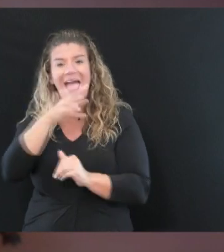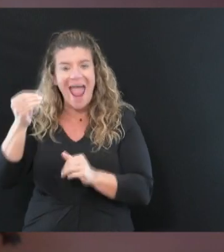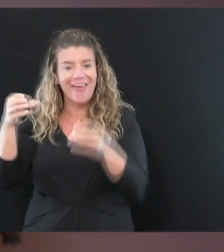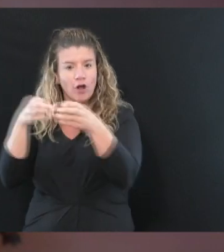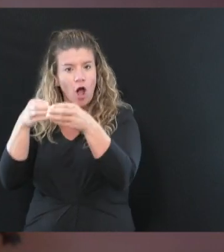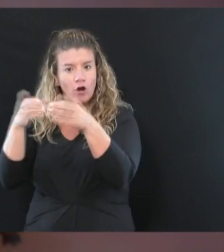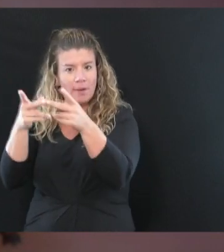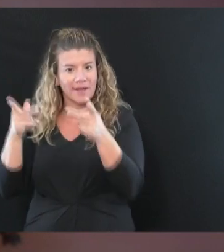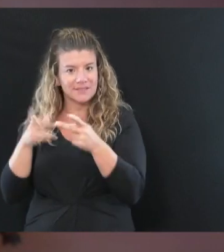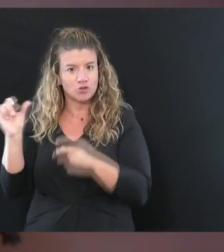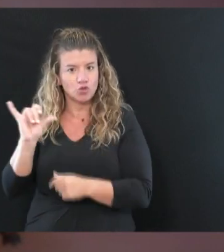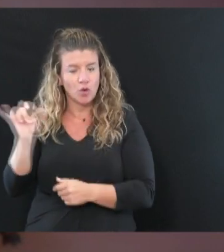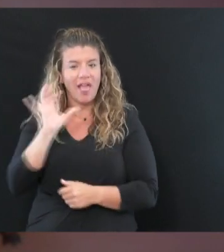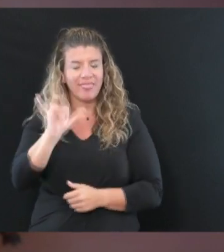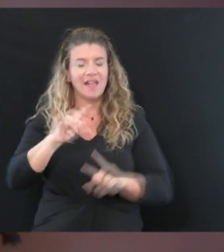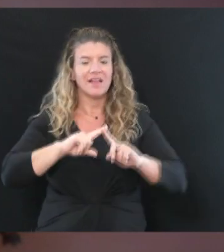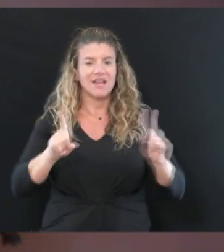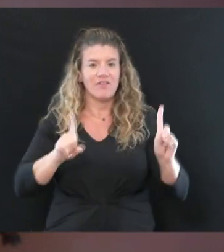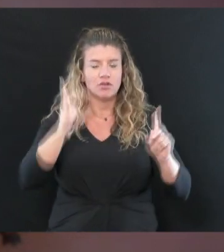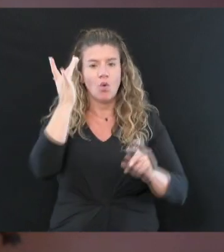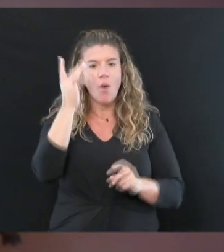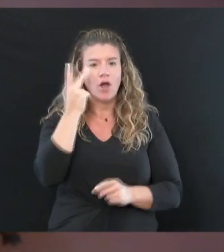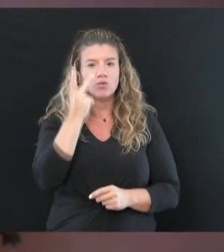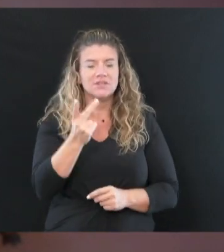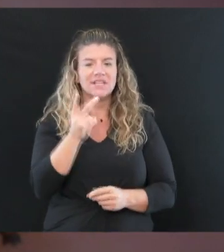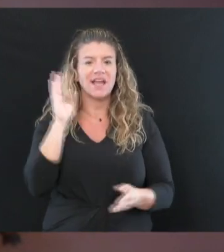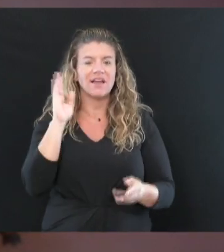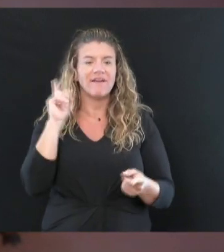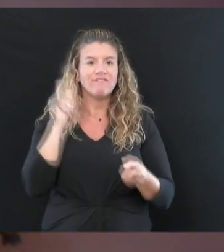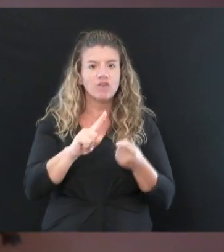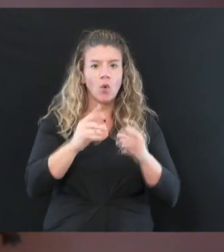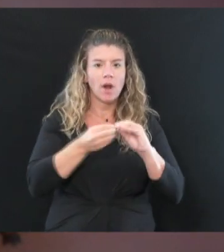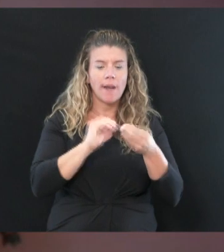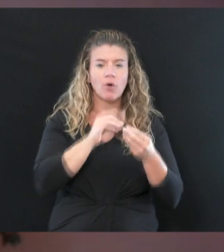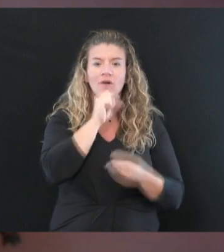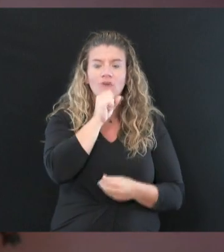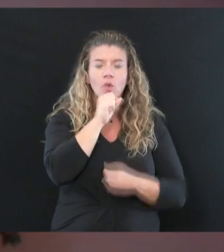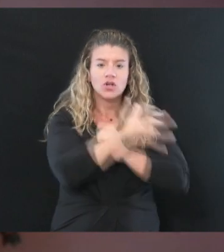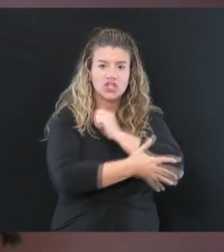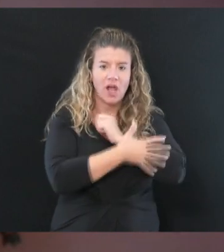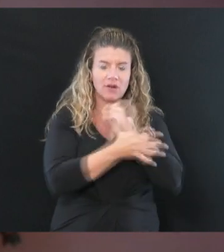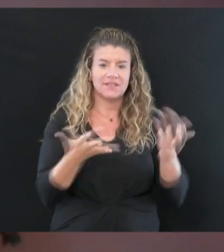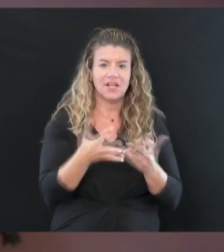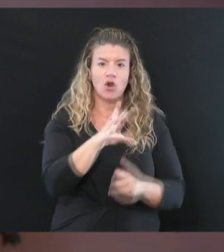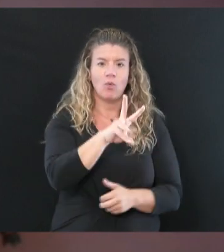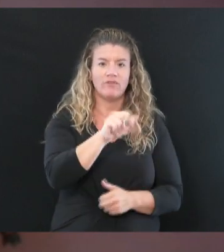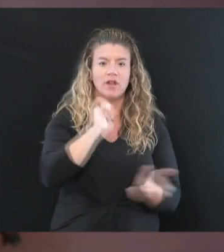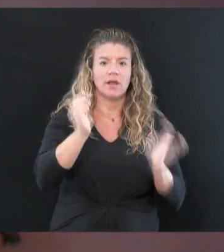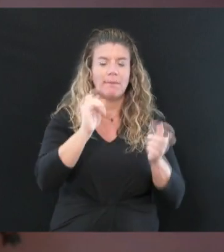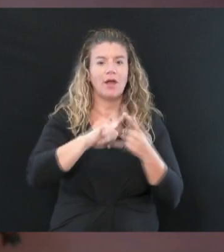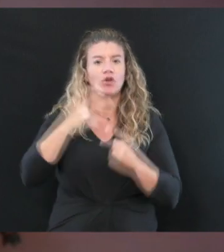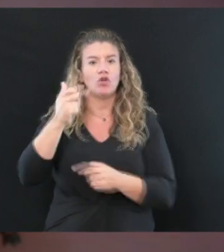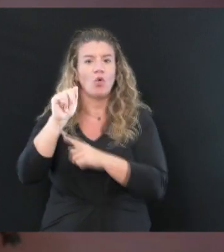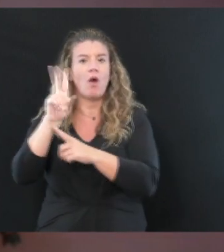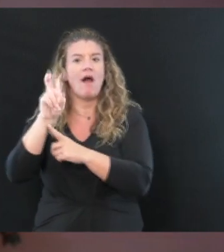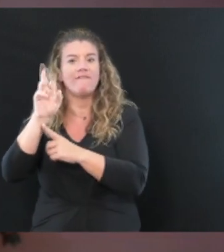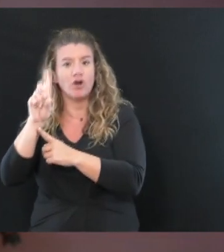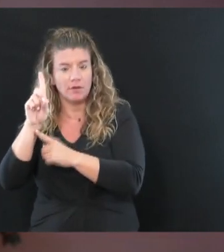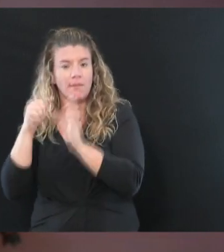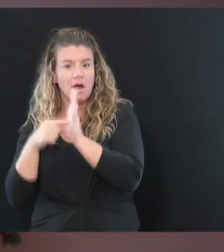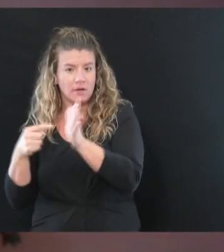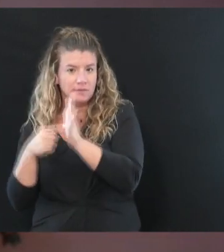the difference and the reason why you see a fewer number of orange counties in West Virginia as opposed to the Harvard model.